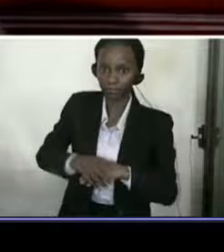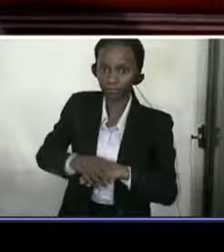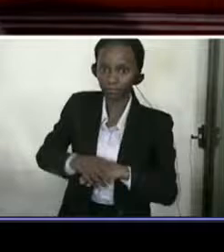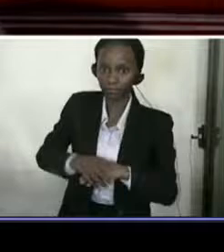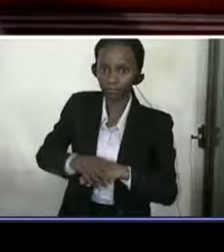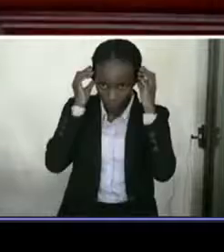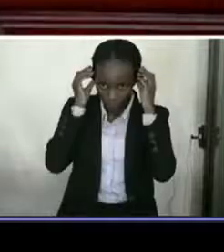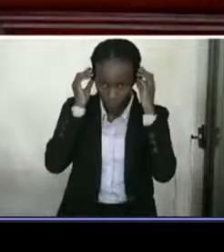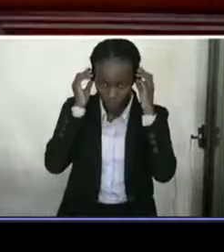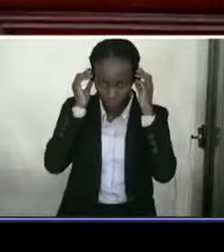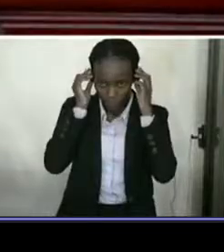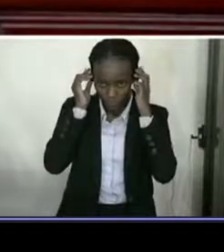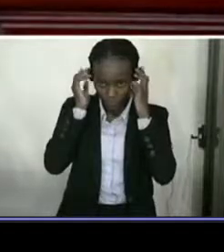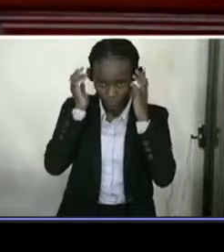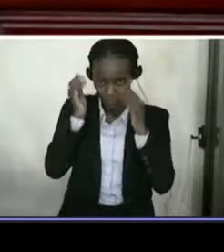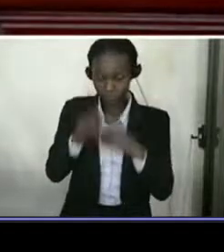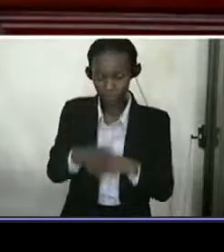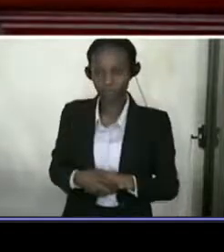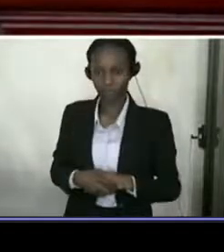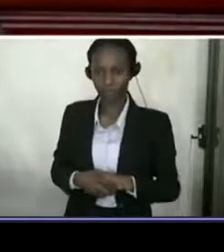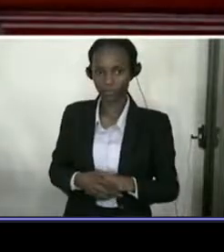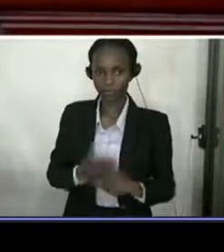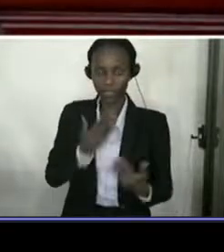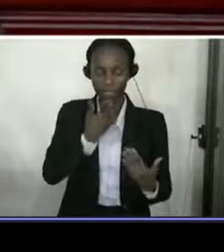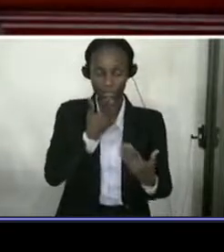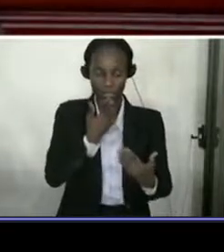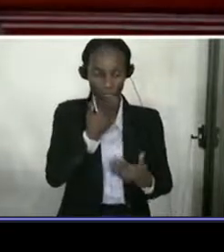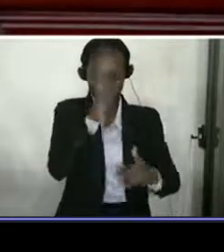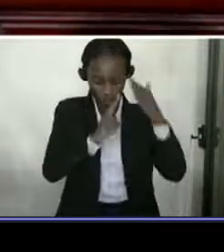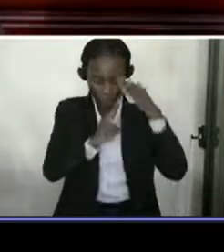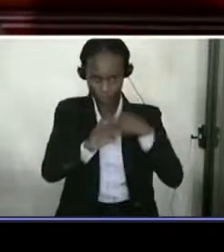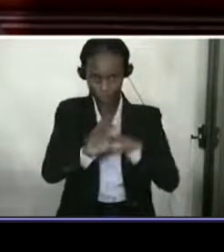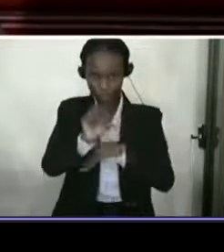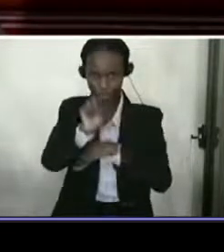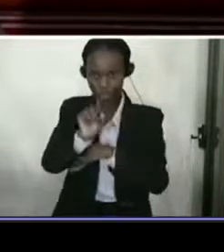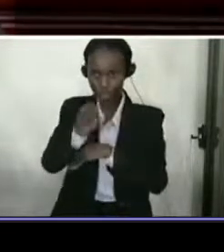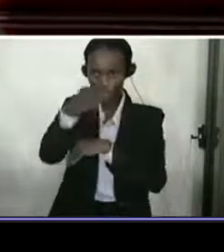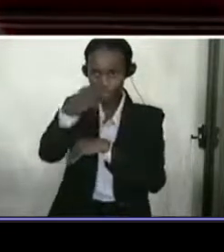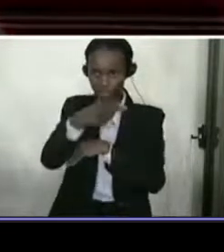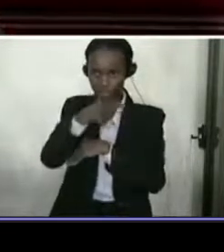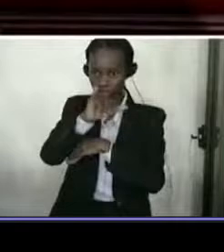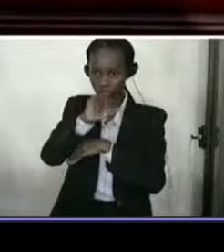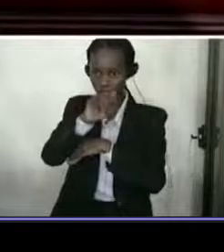Thank you, Honourable Shinda. We are now moving to the speaker from the ANC.